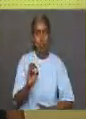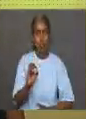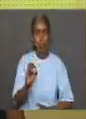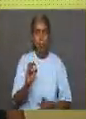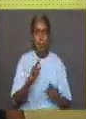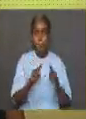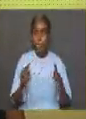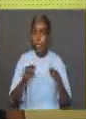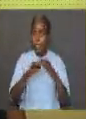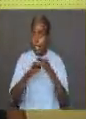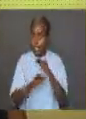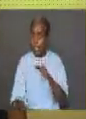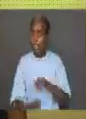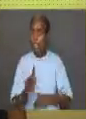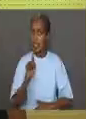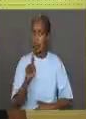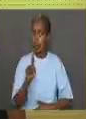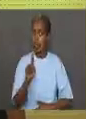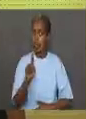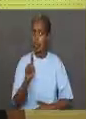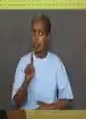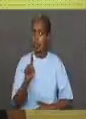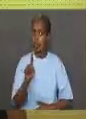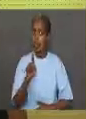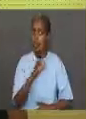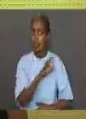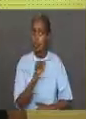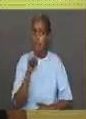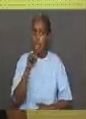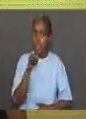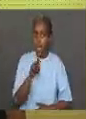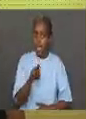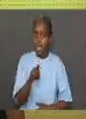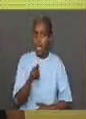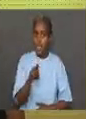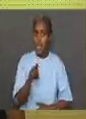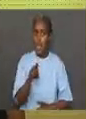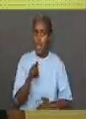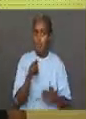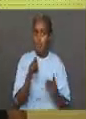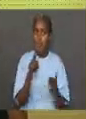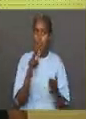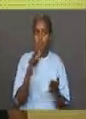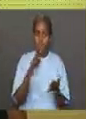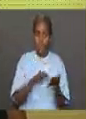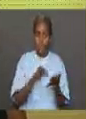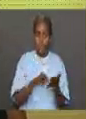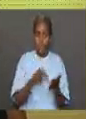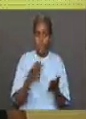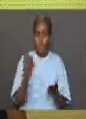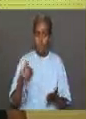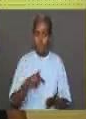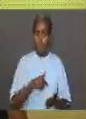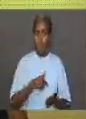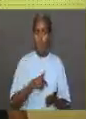but less than 1, then x can be read from our logarithm table.